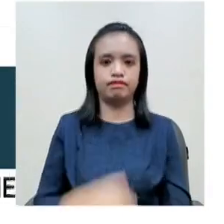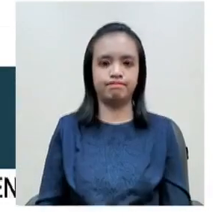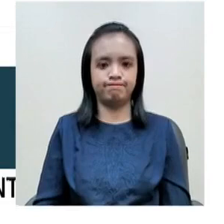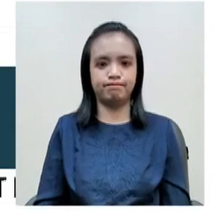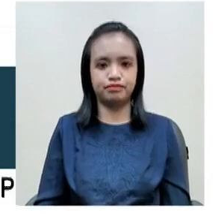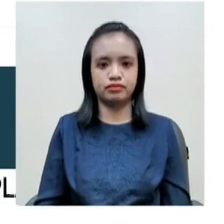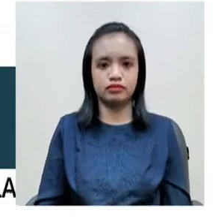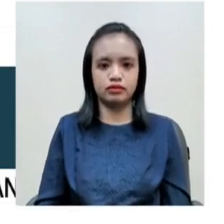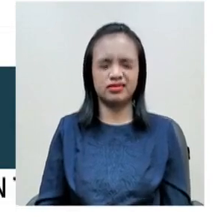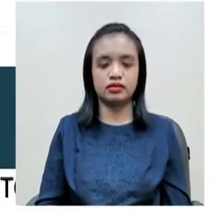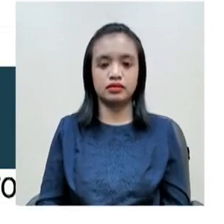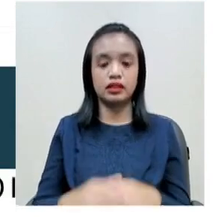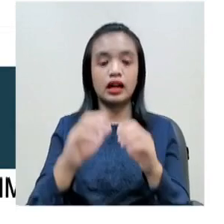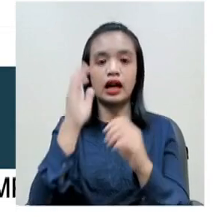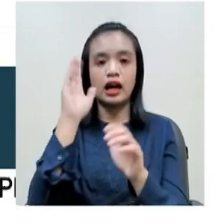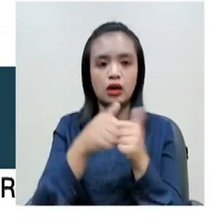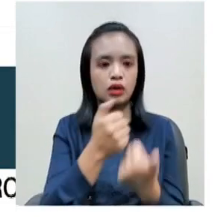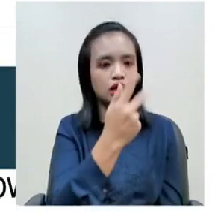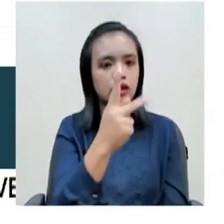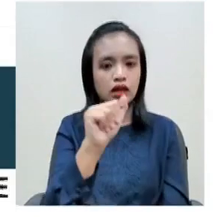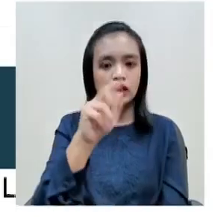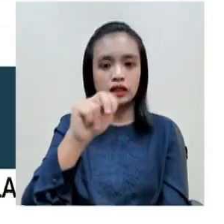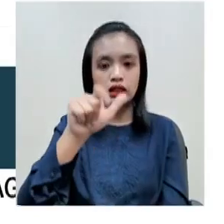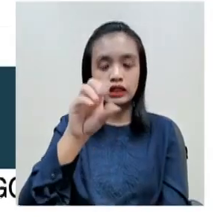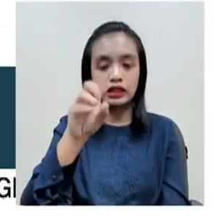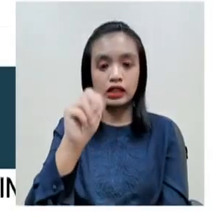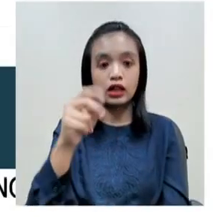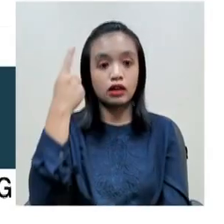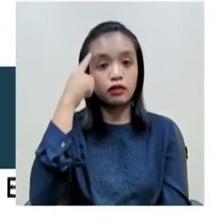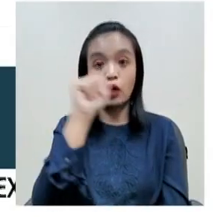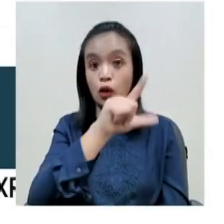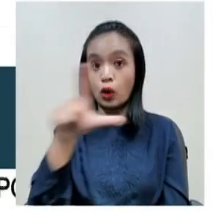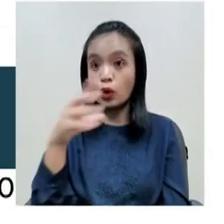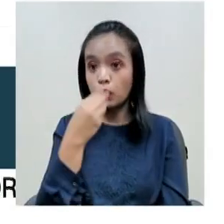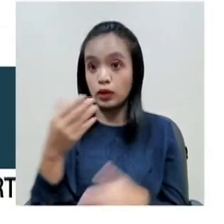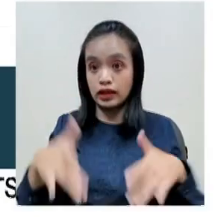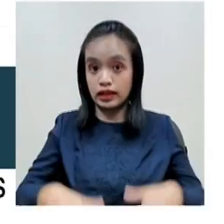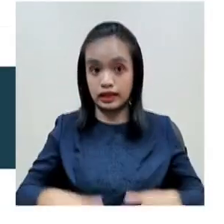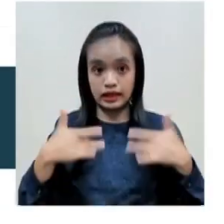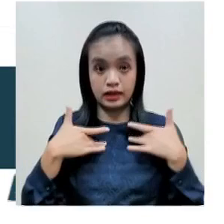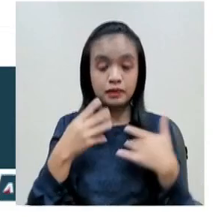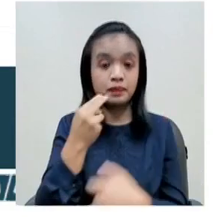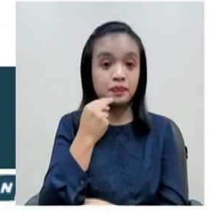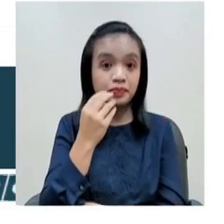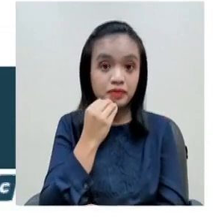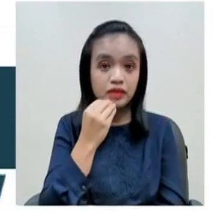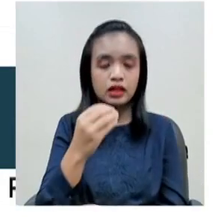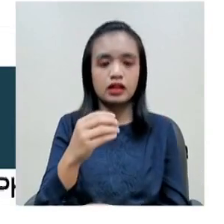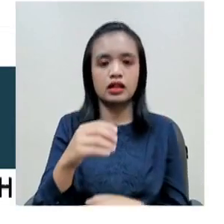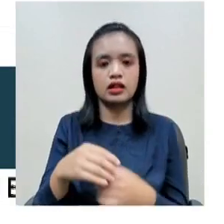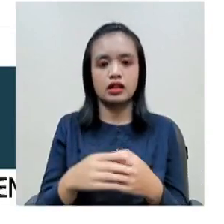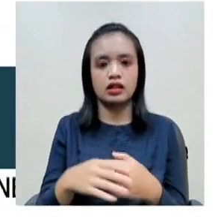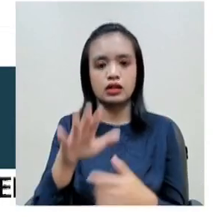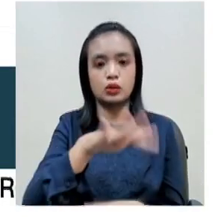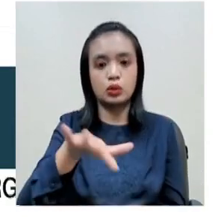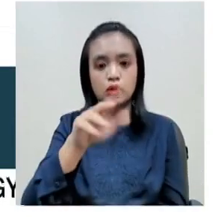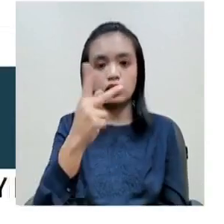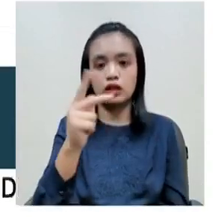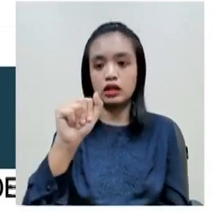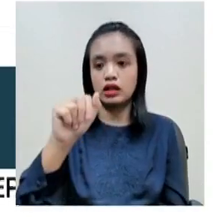about Mayon? Canlaon. And for residents of Negros Occidental and Negros Oriental around Canlaon